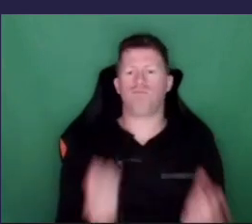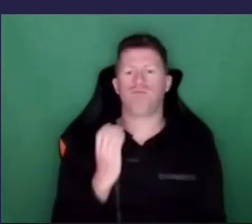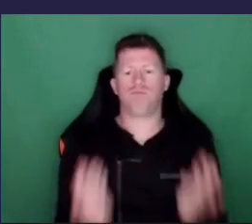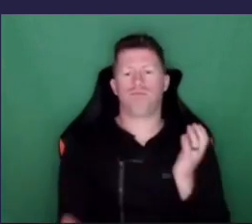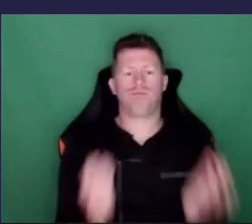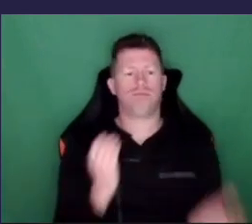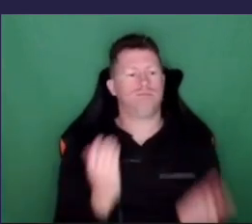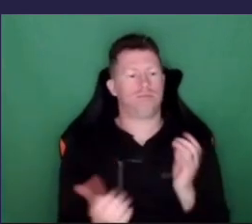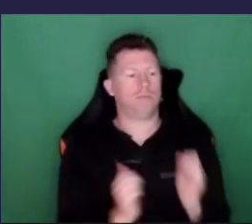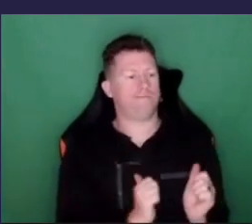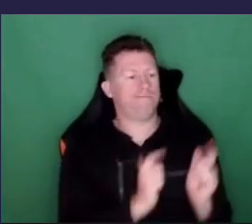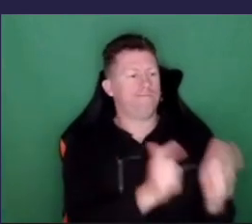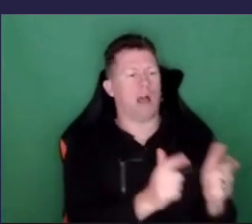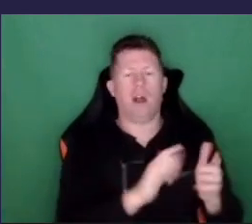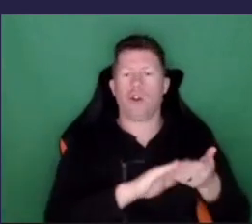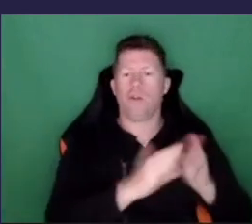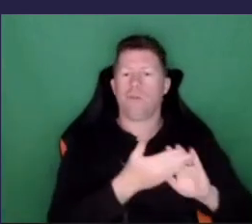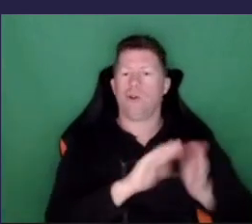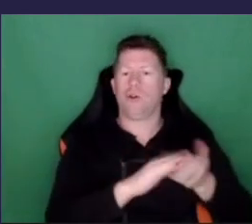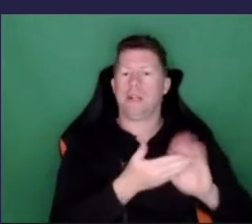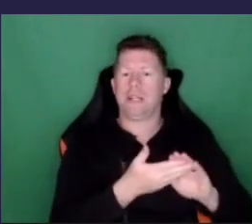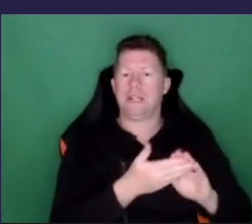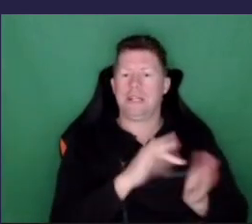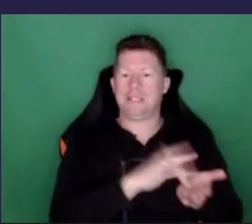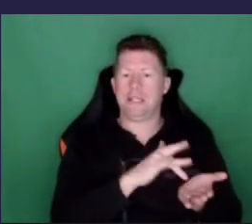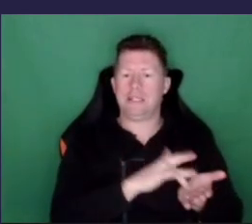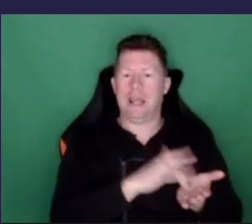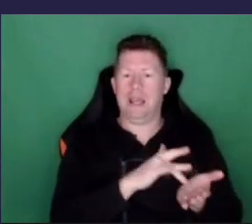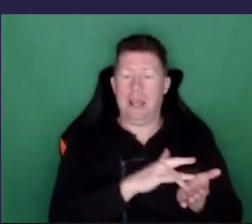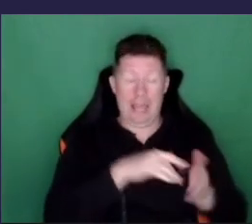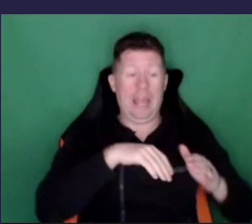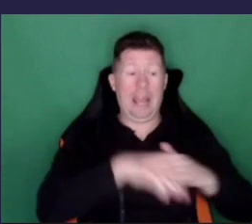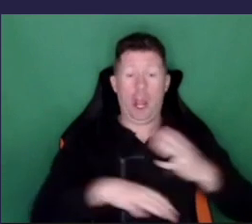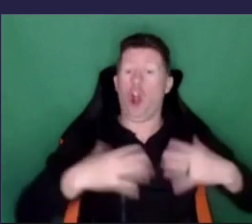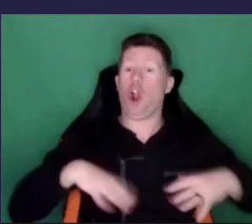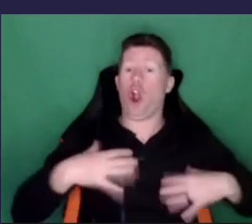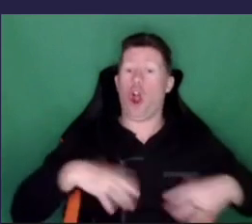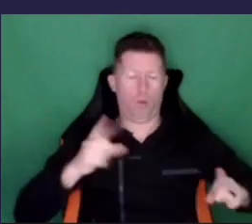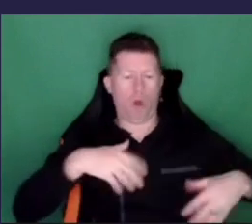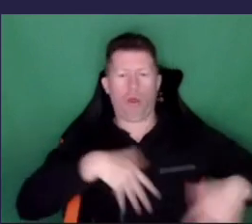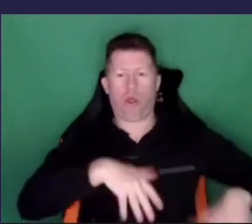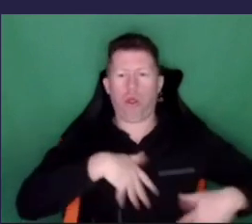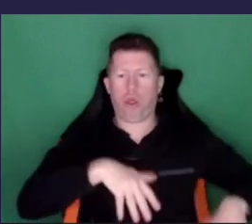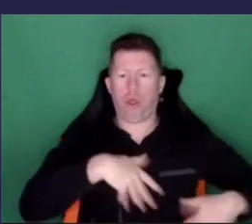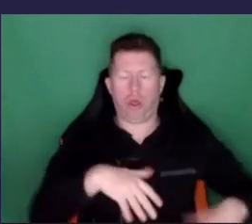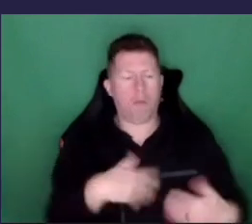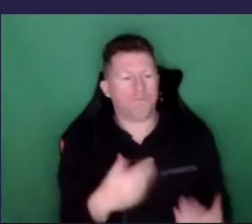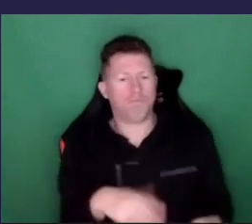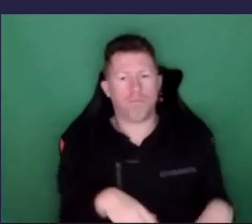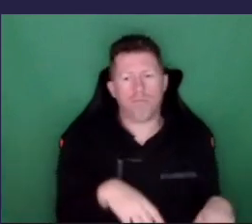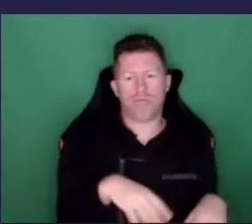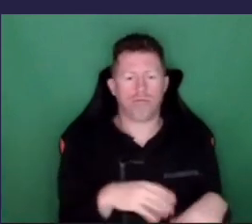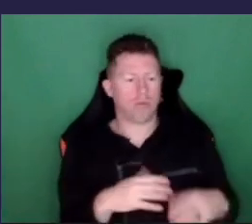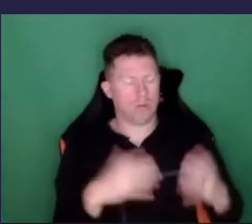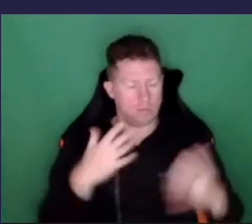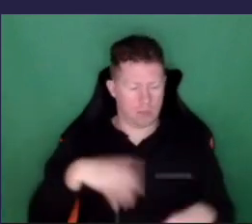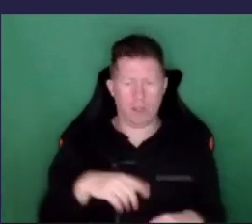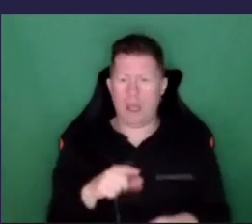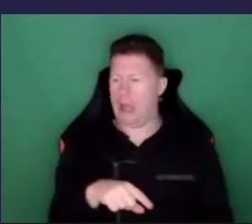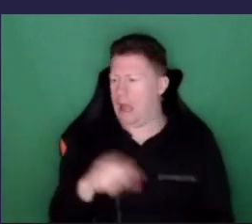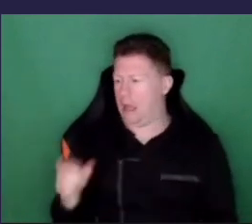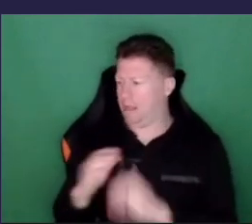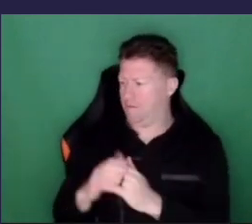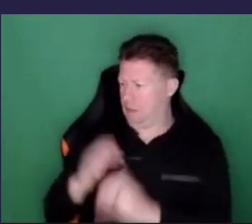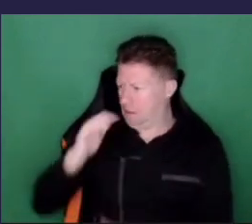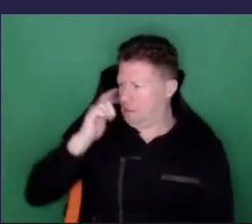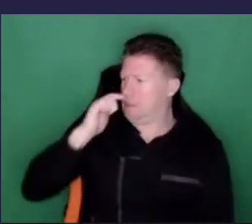to her aerobics class dressed in these loose-fitting clothes and used the little tins as the weights.